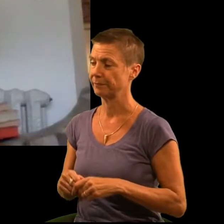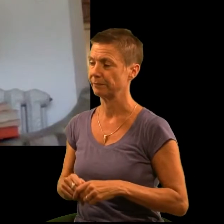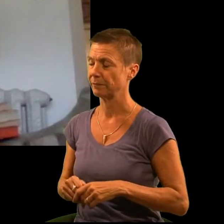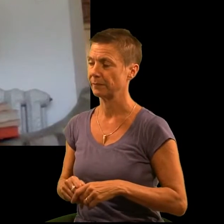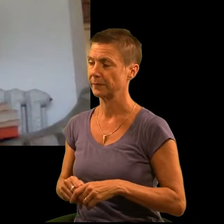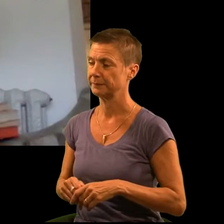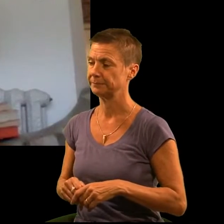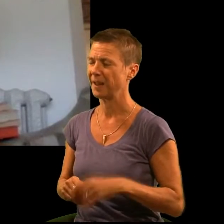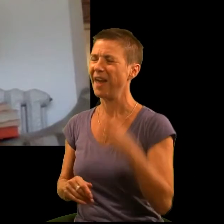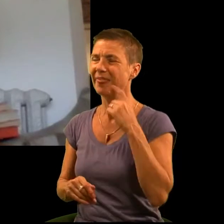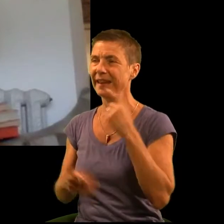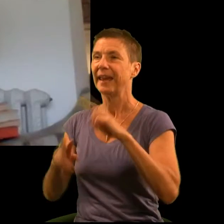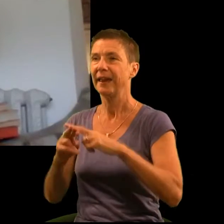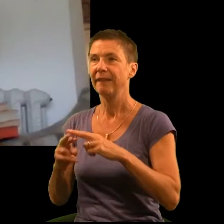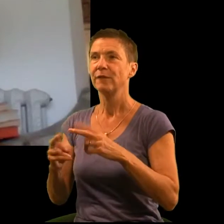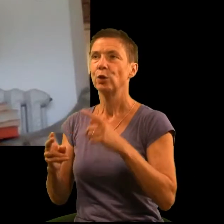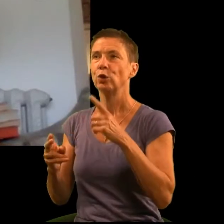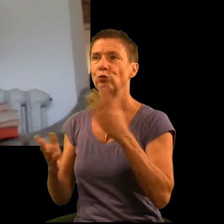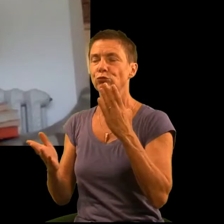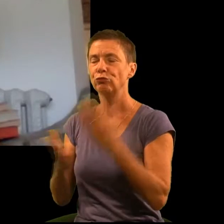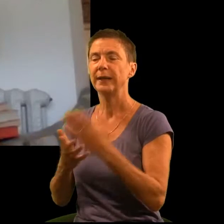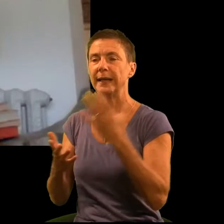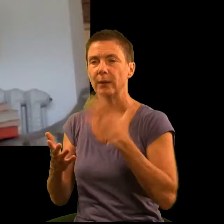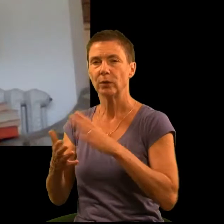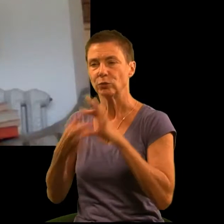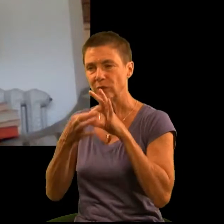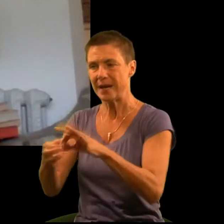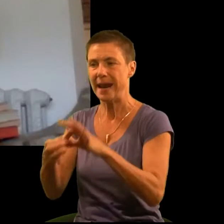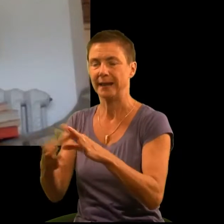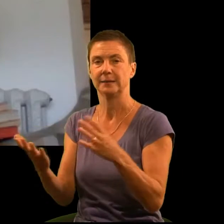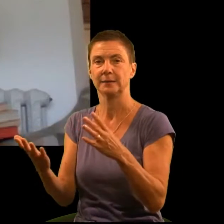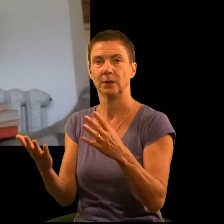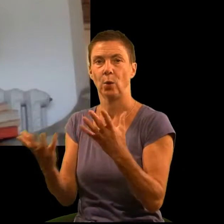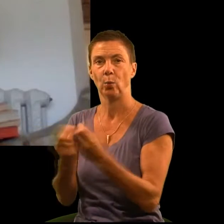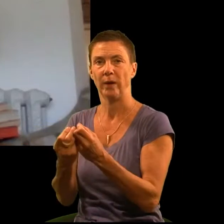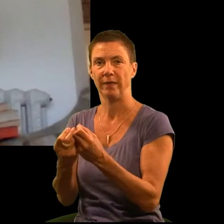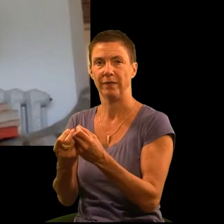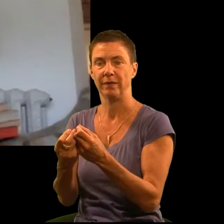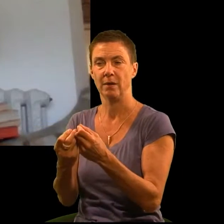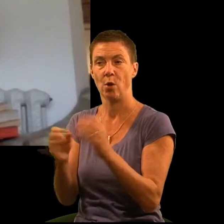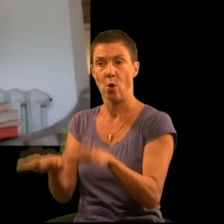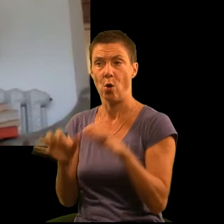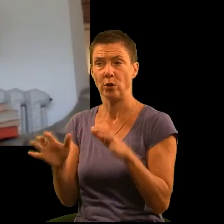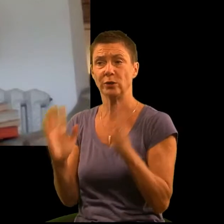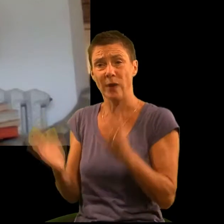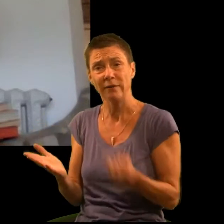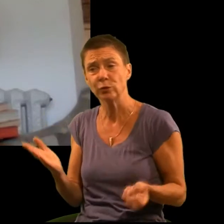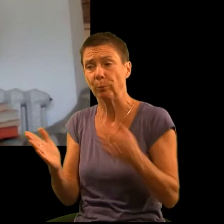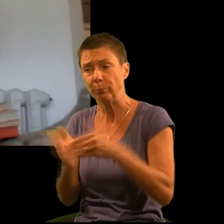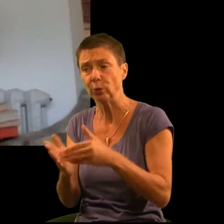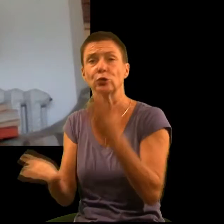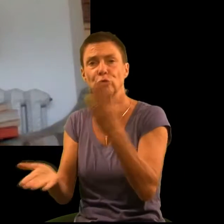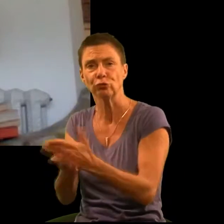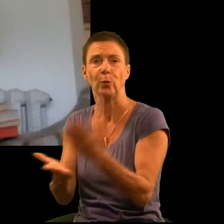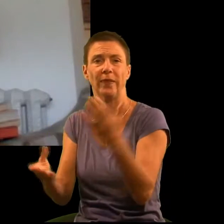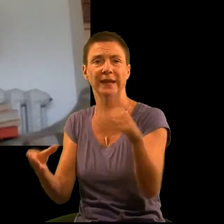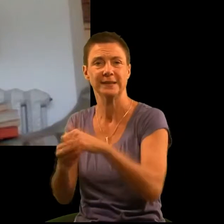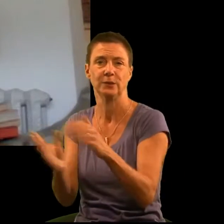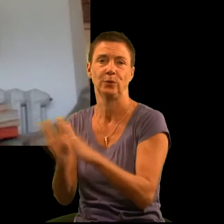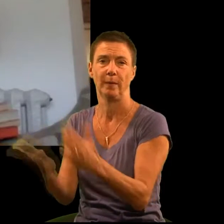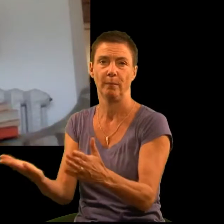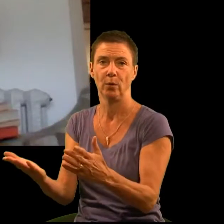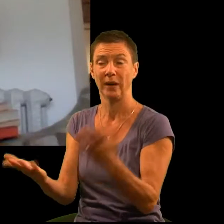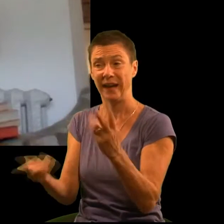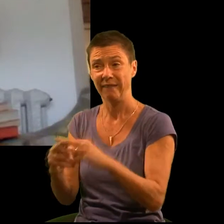resonate and to really mean something to somebody else, you have to put true things into it and